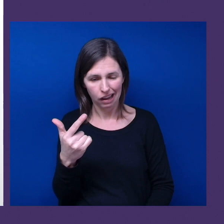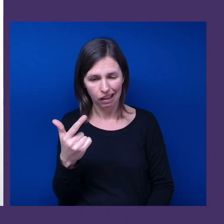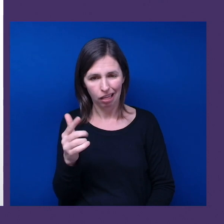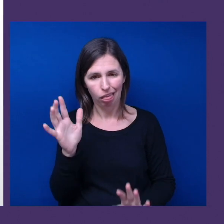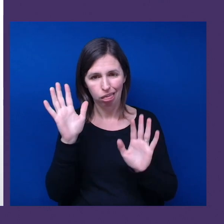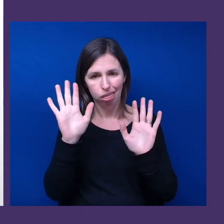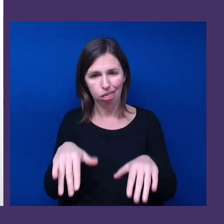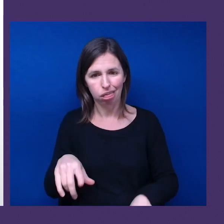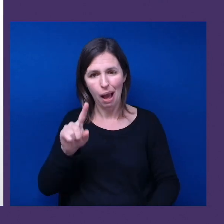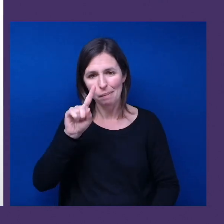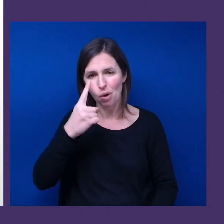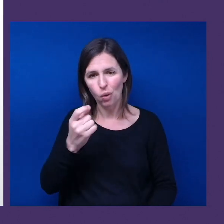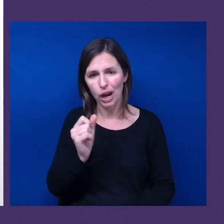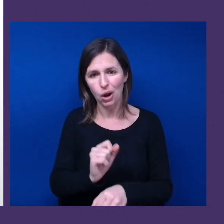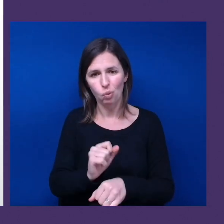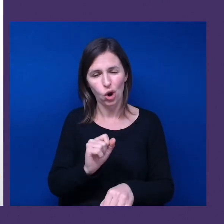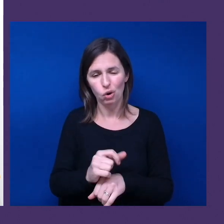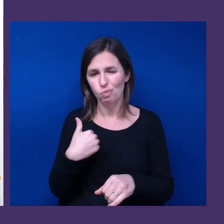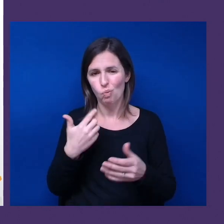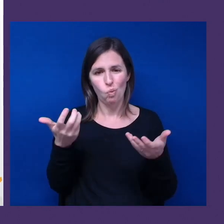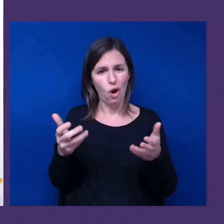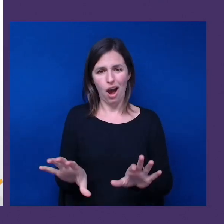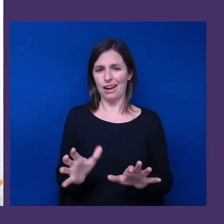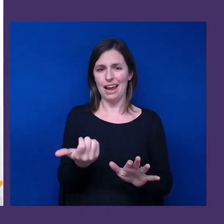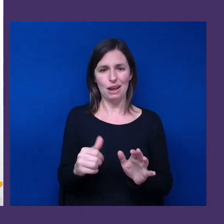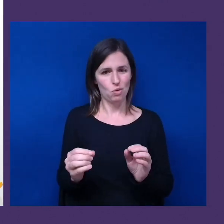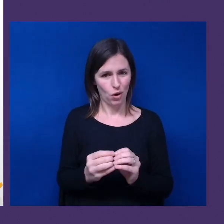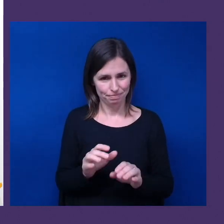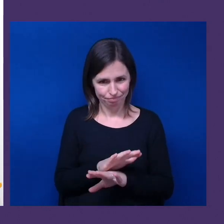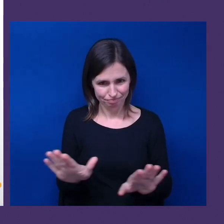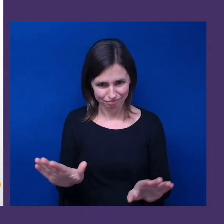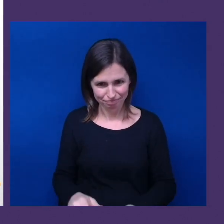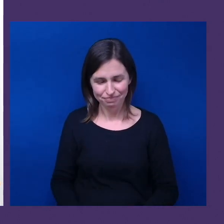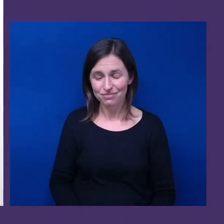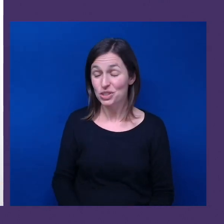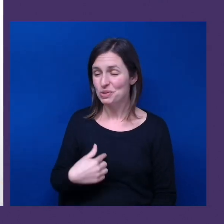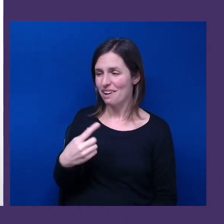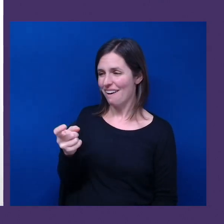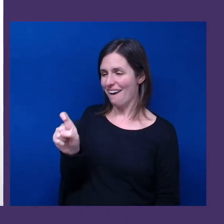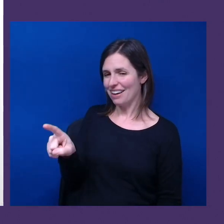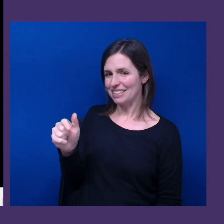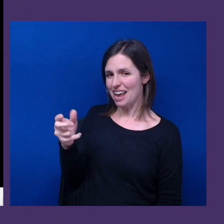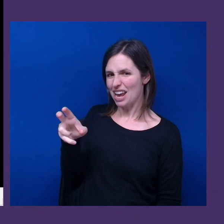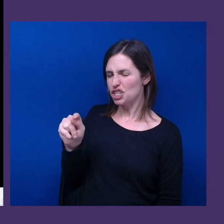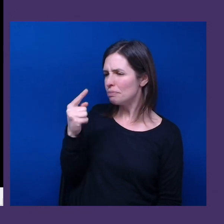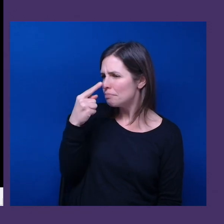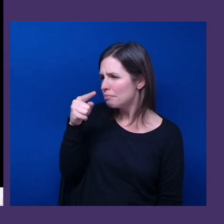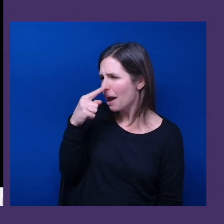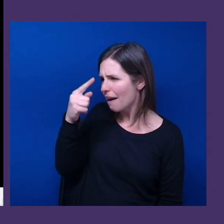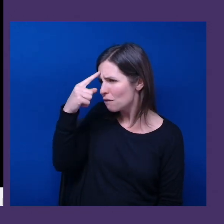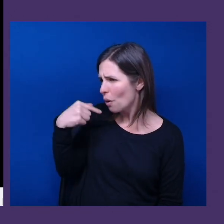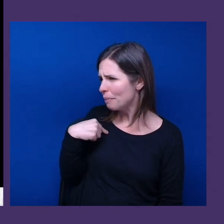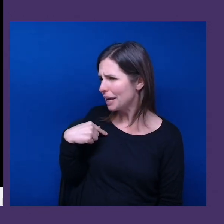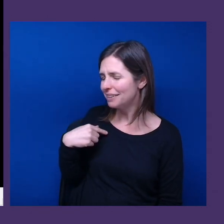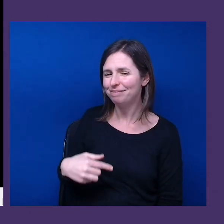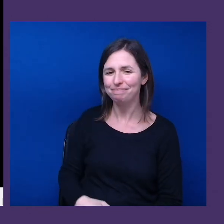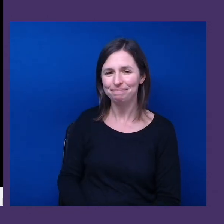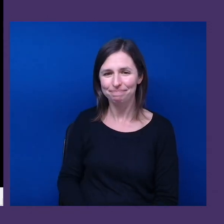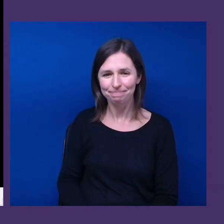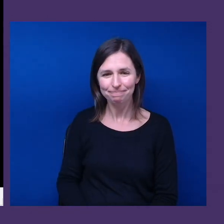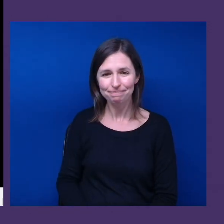I don't want to do. So I've asked my agent to do this for me. So it's logged in